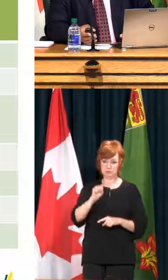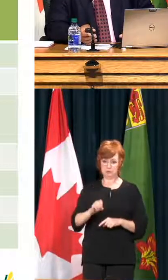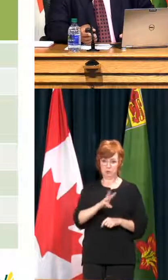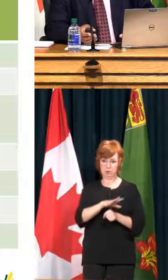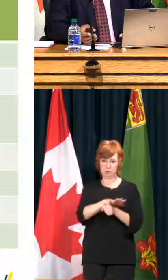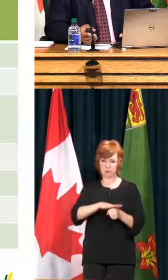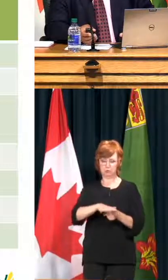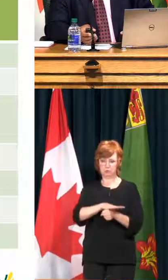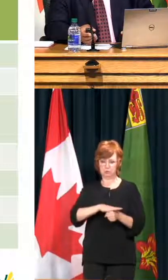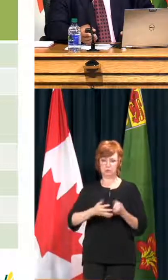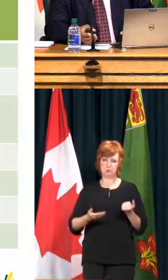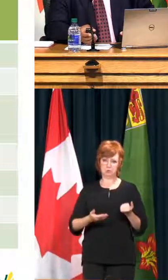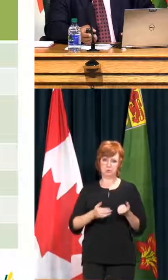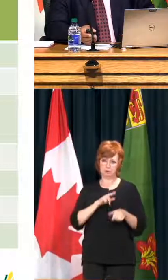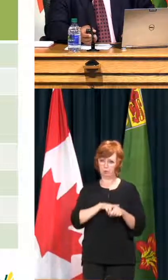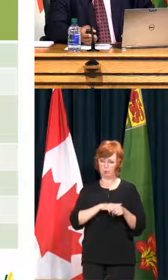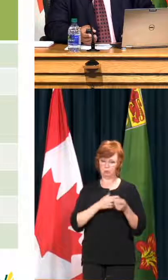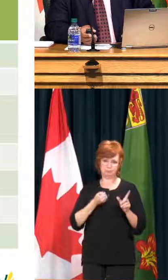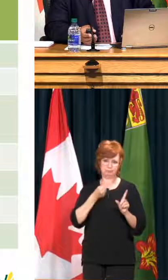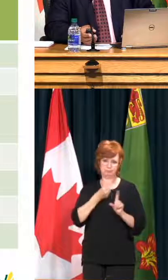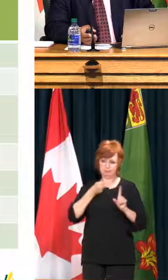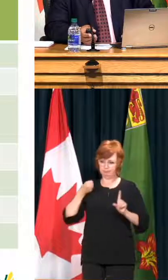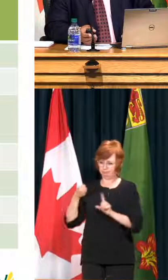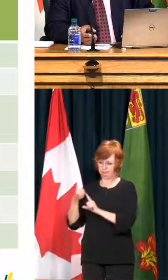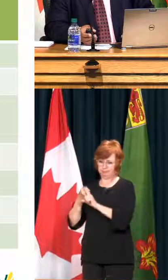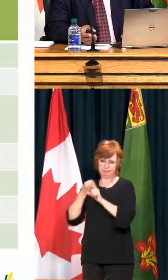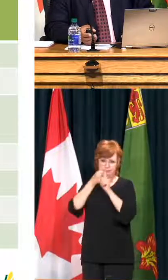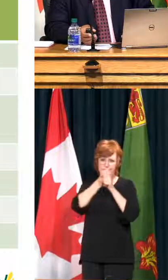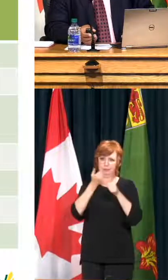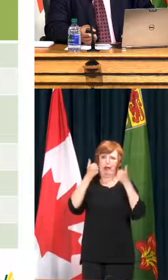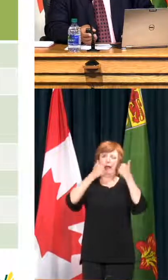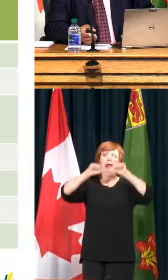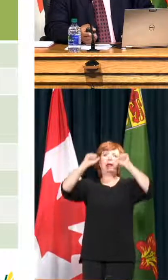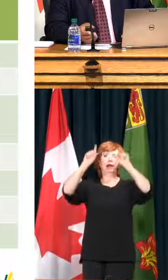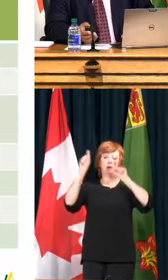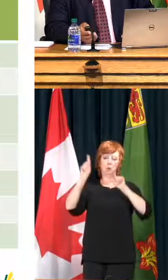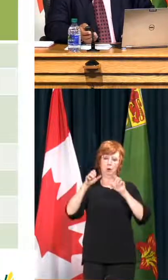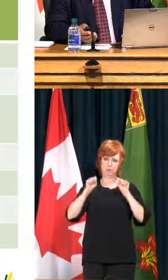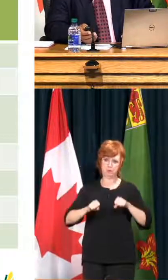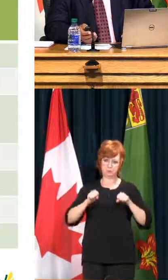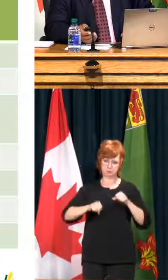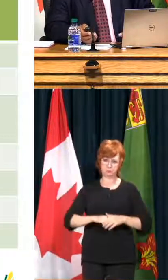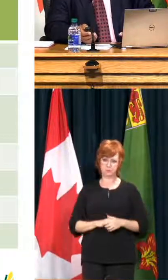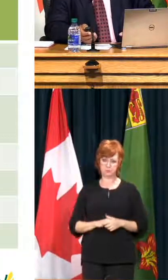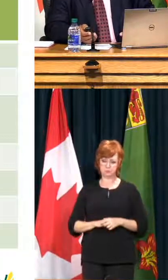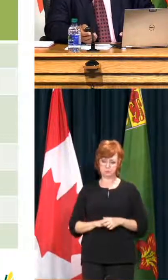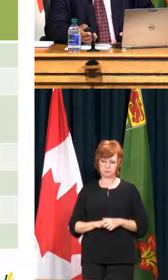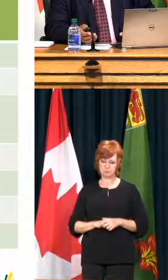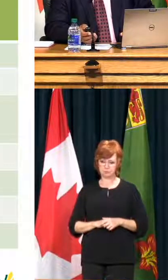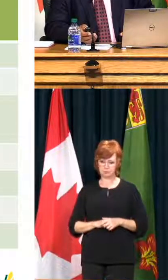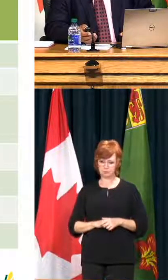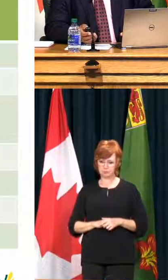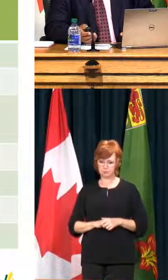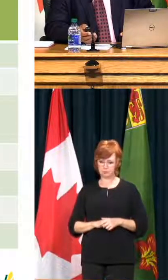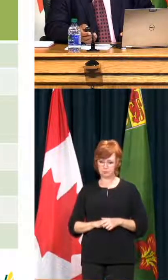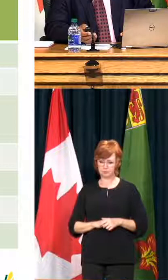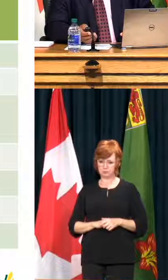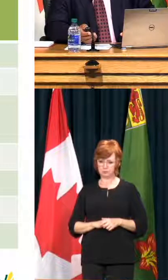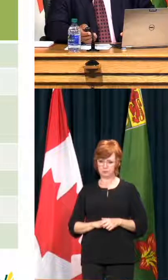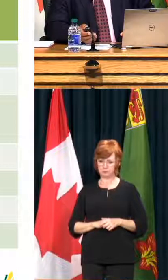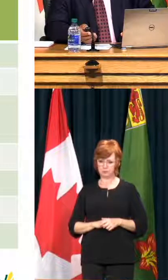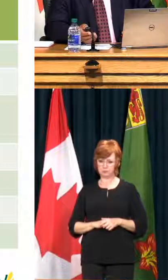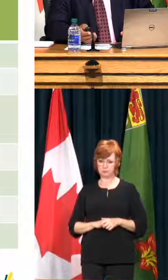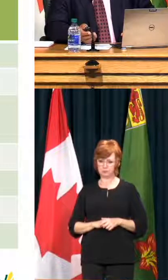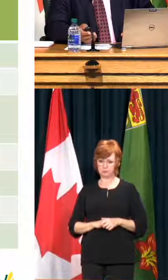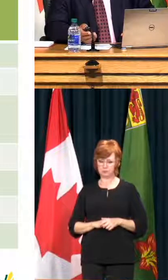change, but we just need to obviously understand that part of it is related to the number of cases, mainly so far due